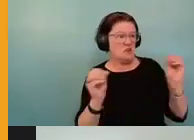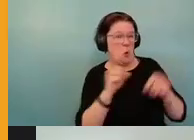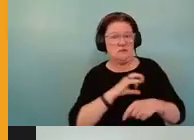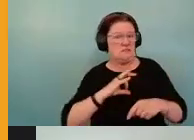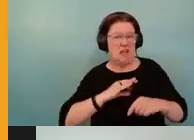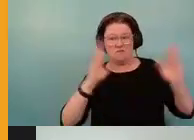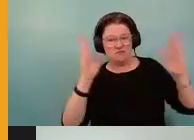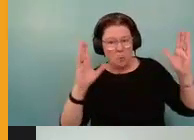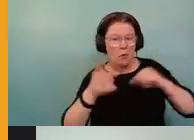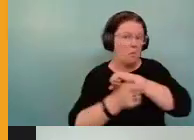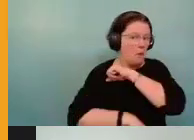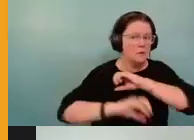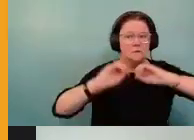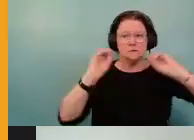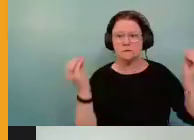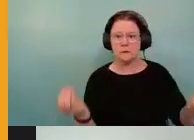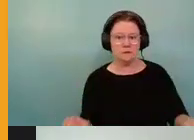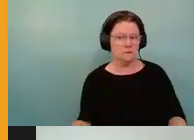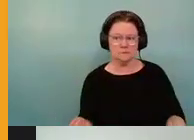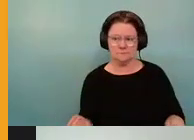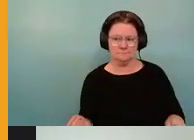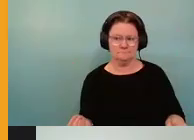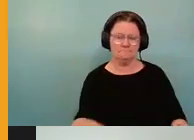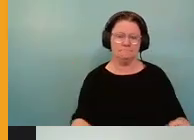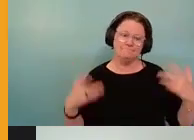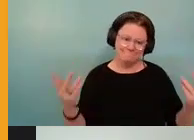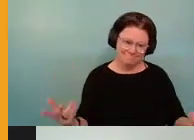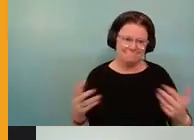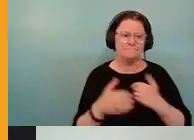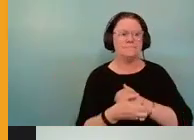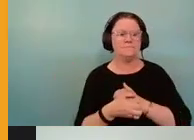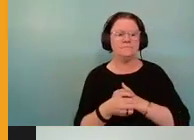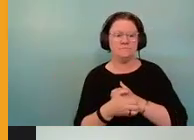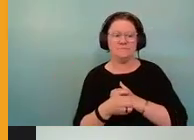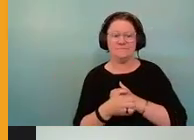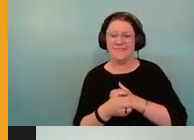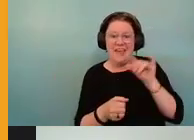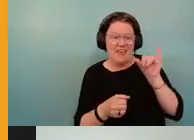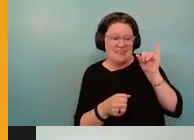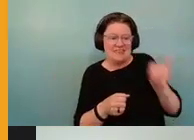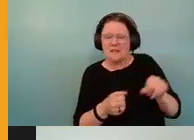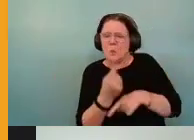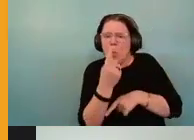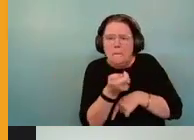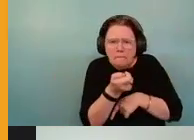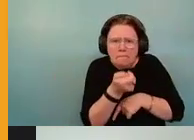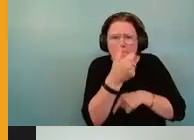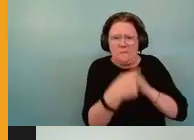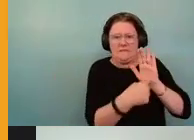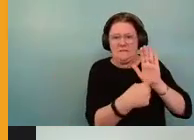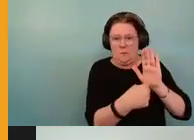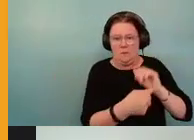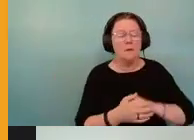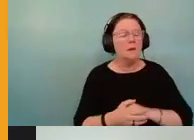by being told on or said that that was happening. So that's just a very small example. But if you